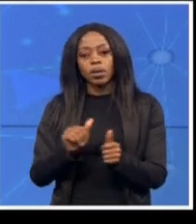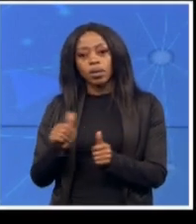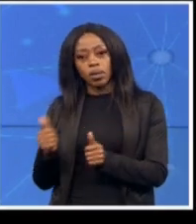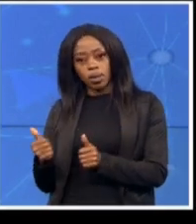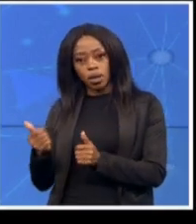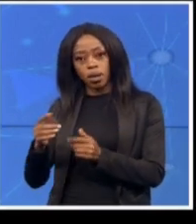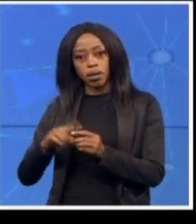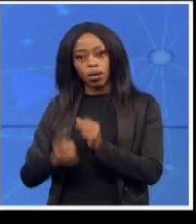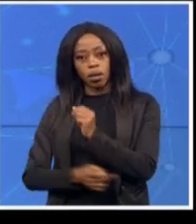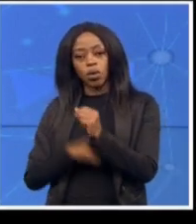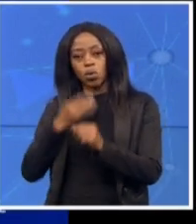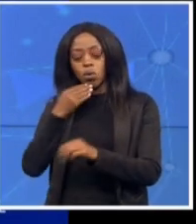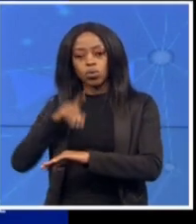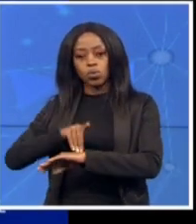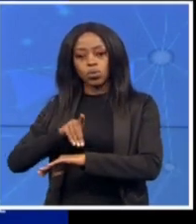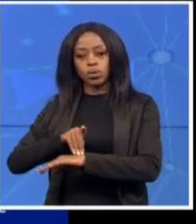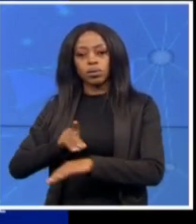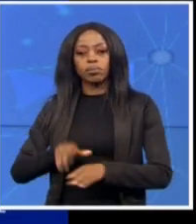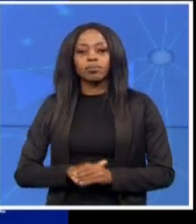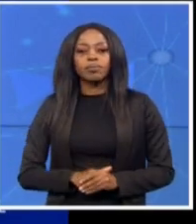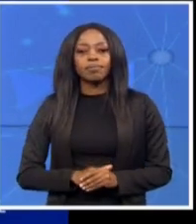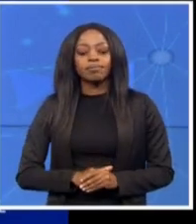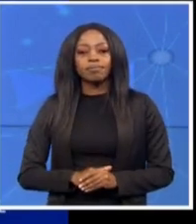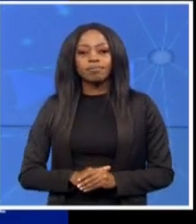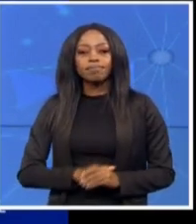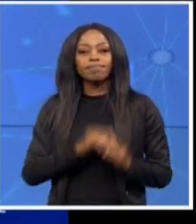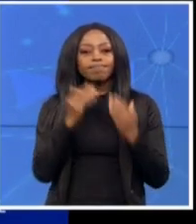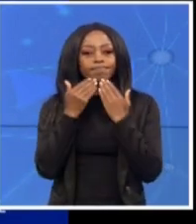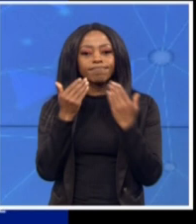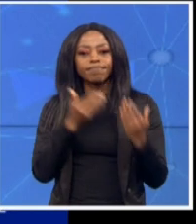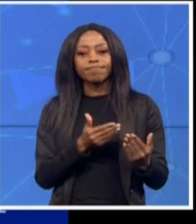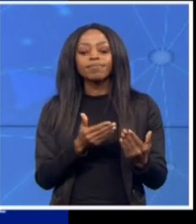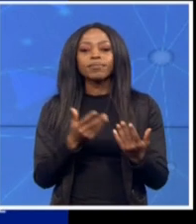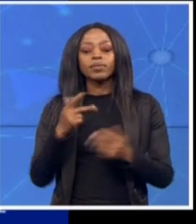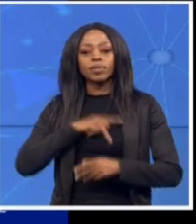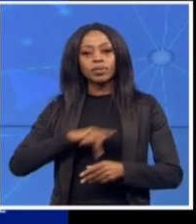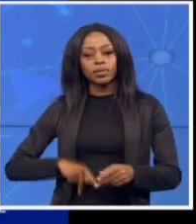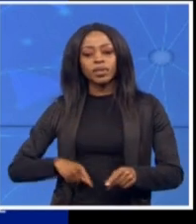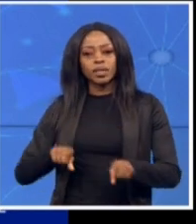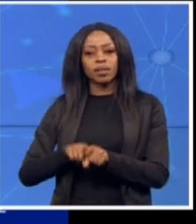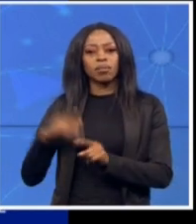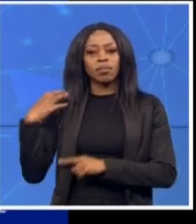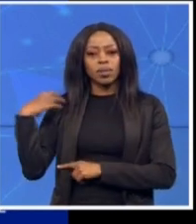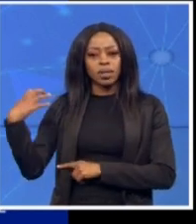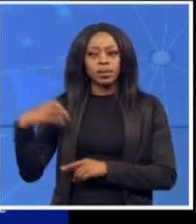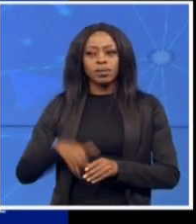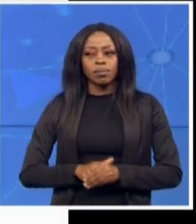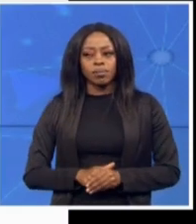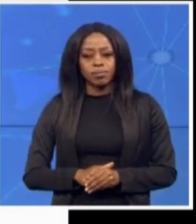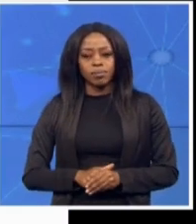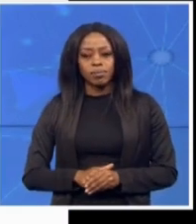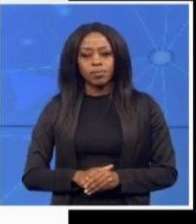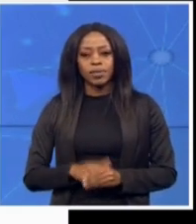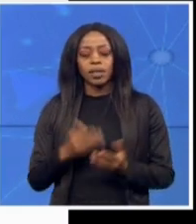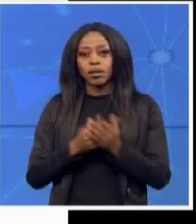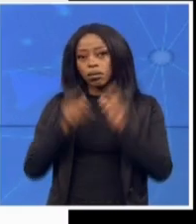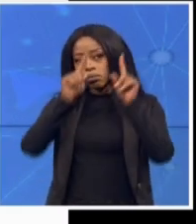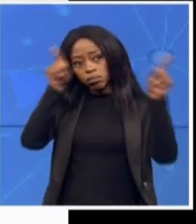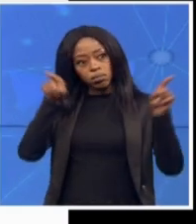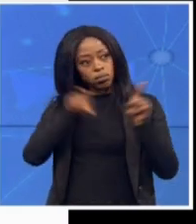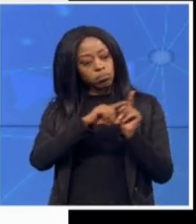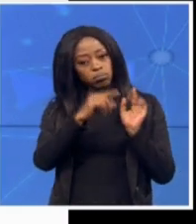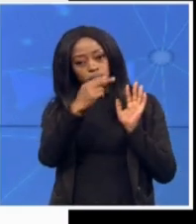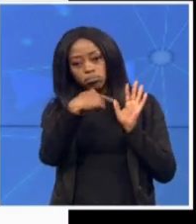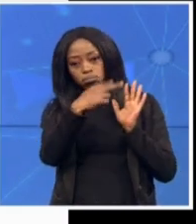Thank you very much, Kayla. Thank you to the Premier and to Minister Mbombo. Kayla, can you see the slides? Yes, that's perfect. Thank you. So thank you.